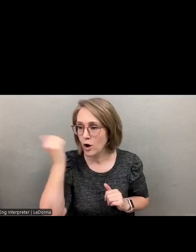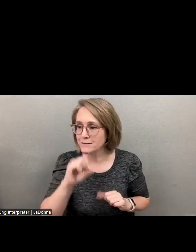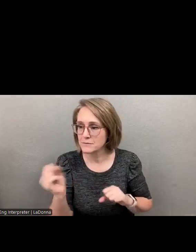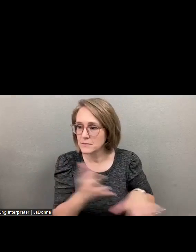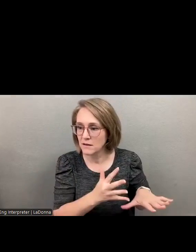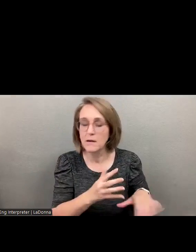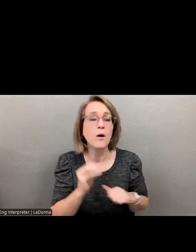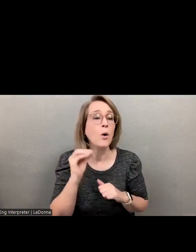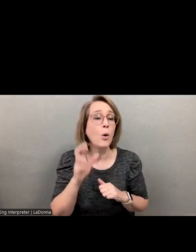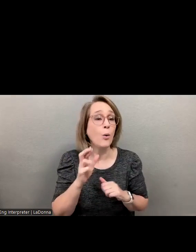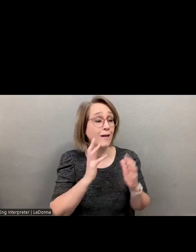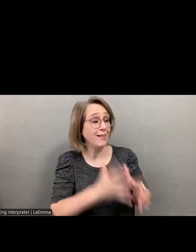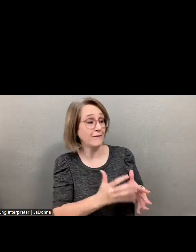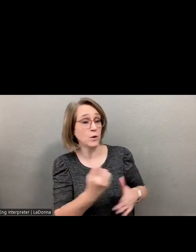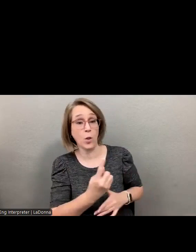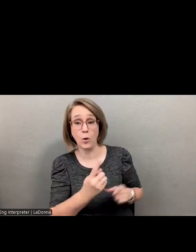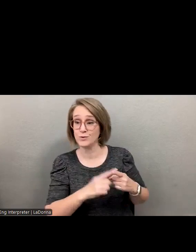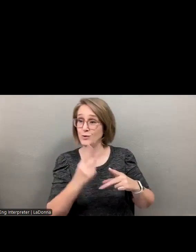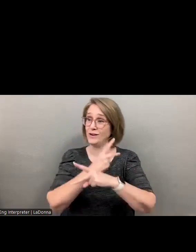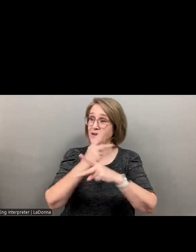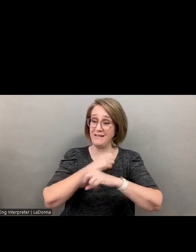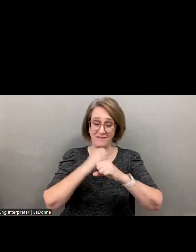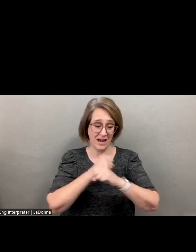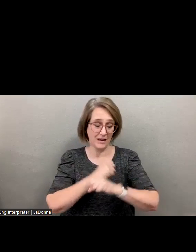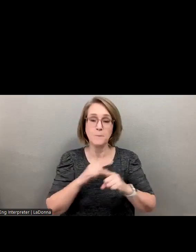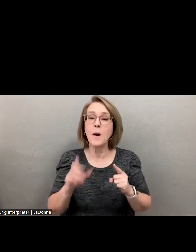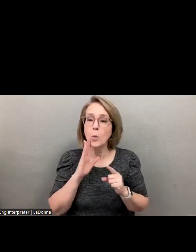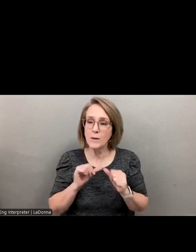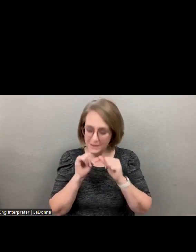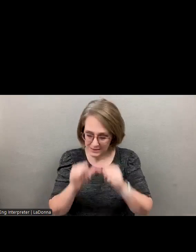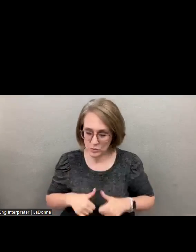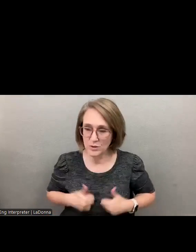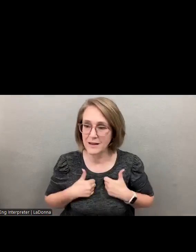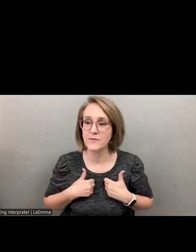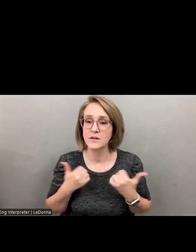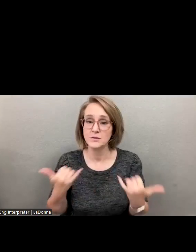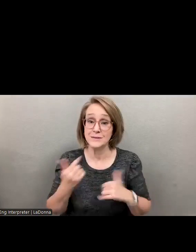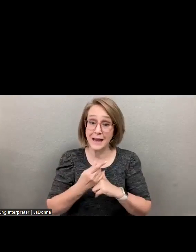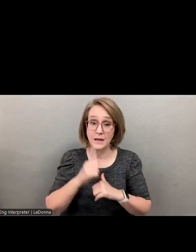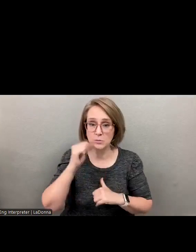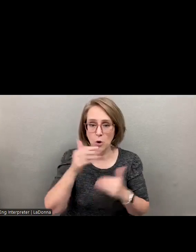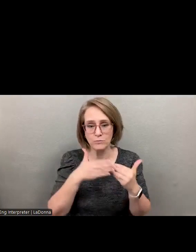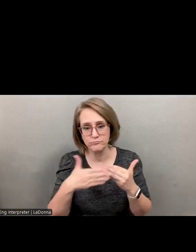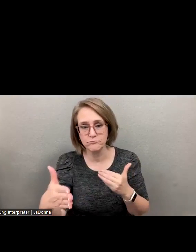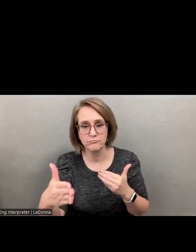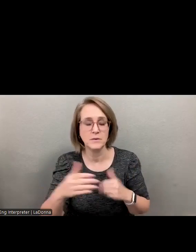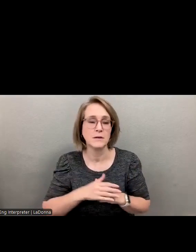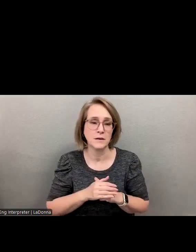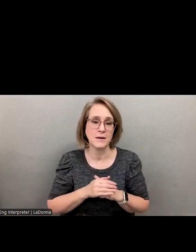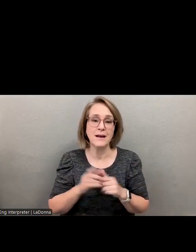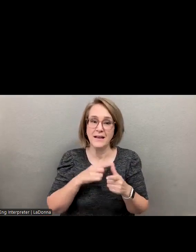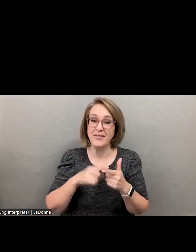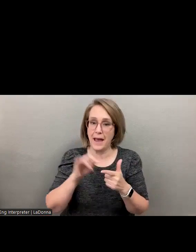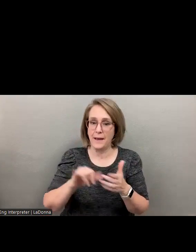be left to fend for themselves, but will be here tomorrow and every day after that. And that is